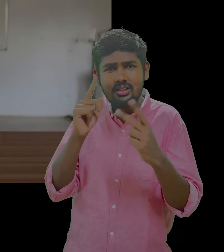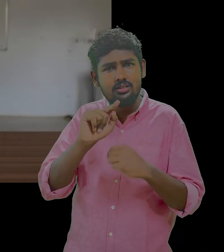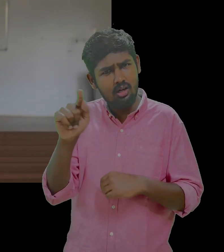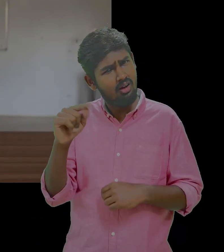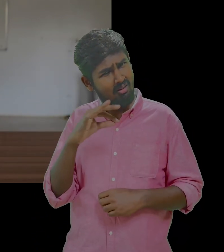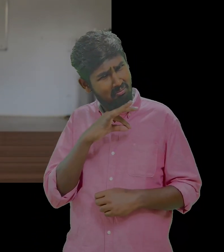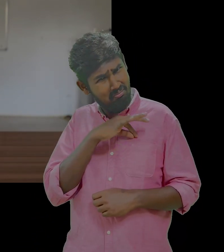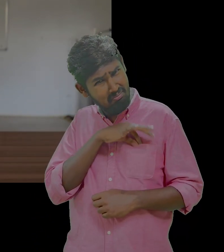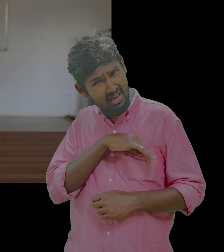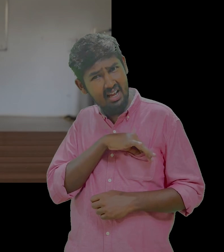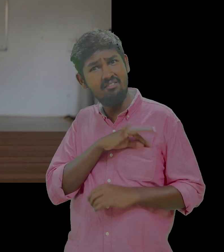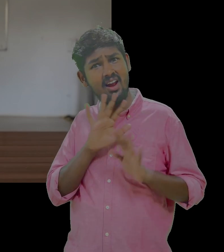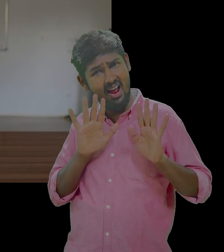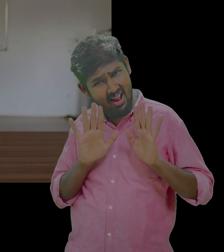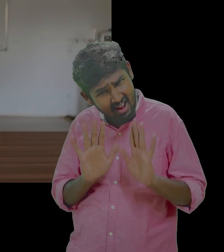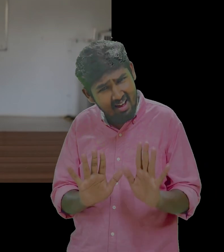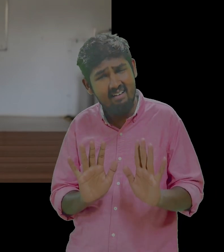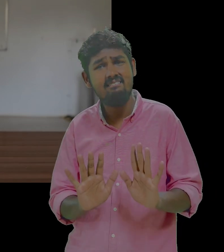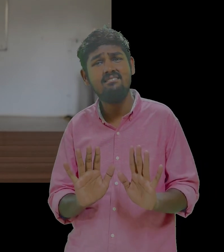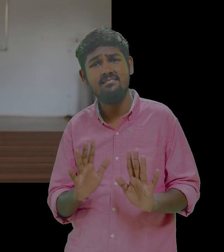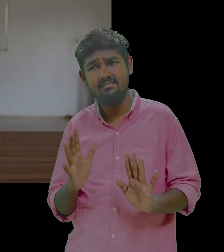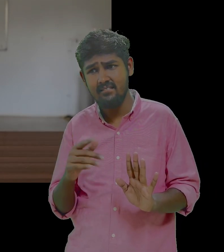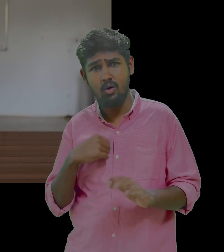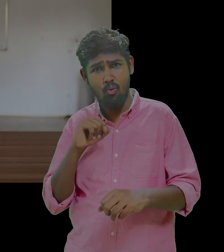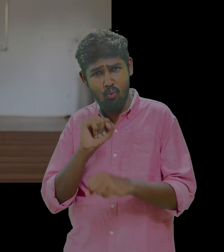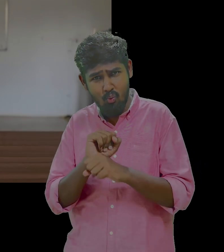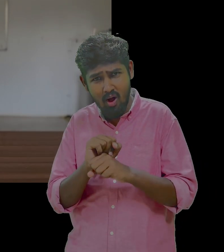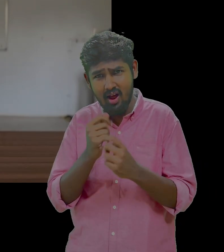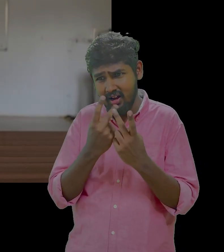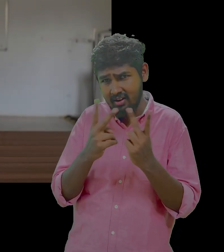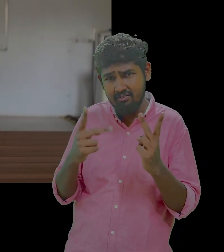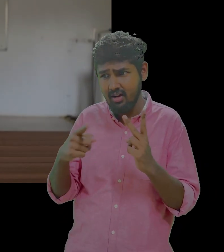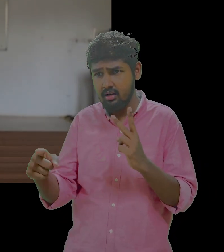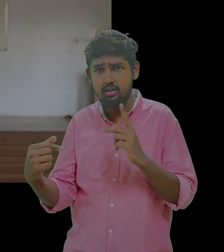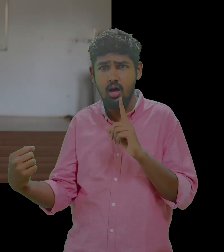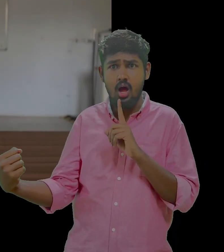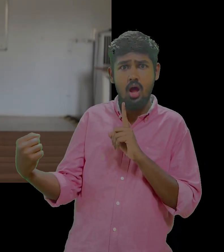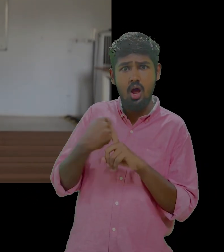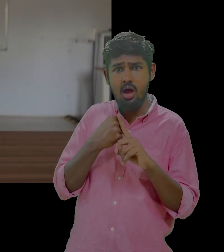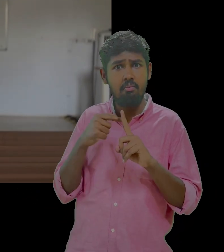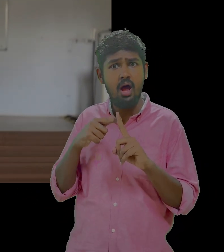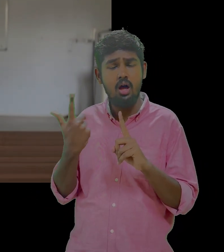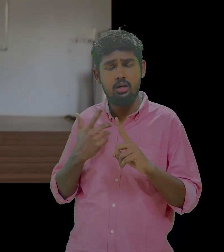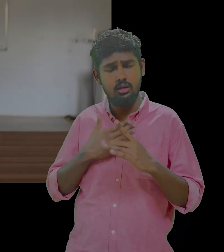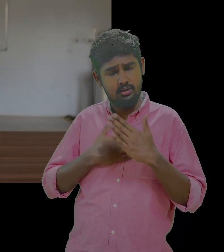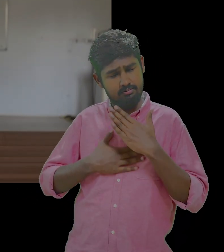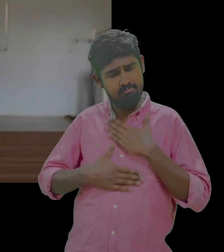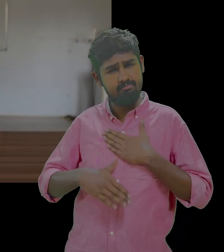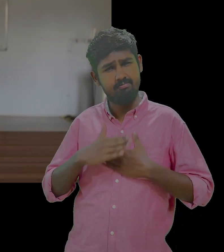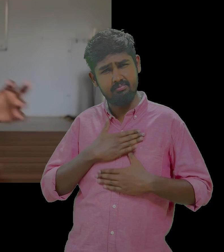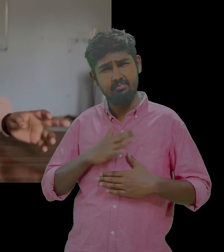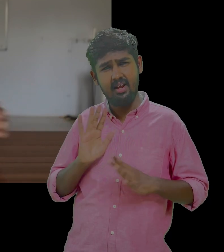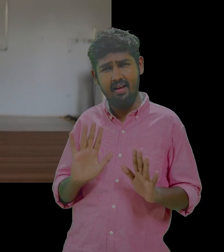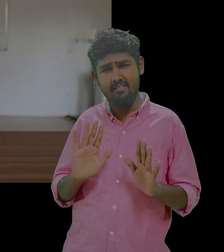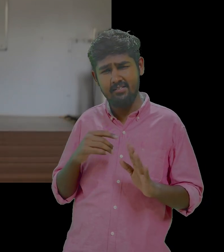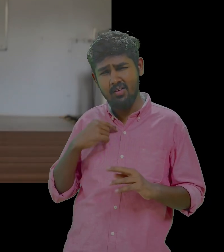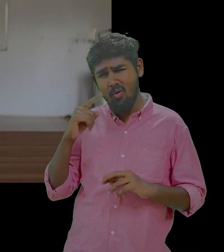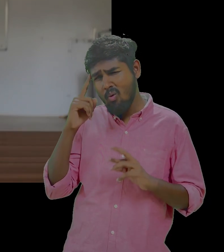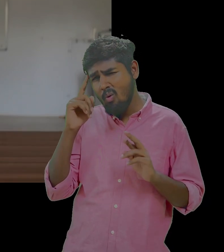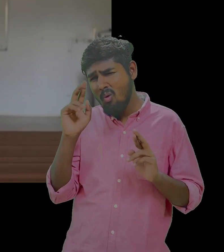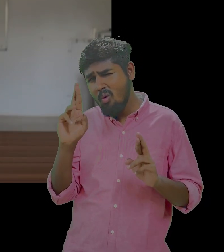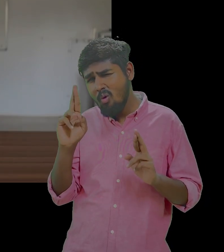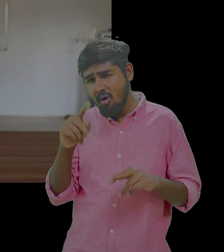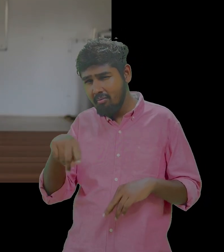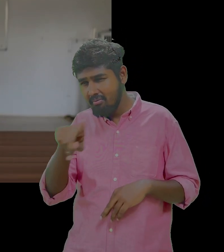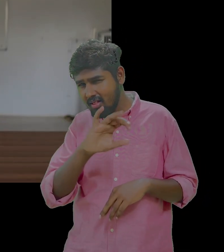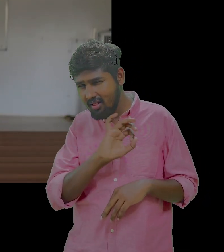important lesson that I learned during the very, I had experienced these two experiences in my childhood,